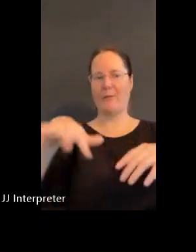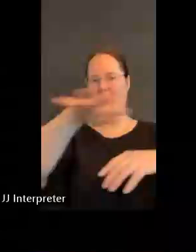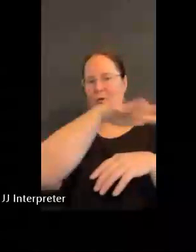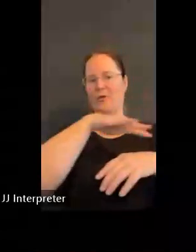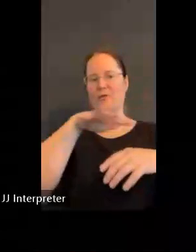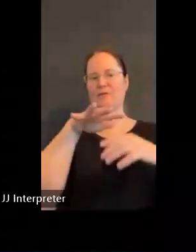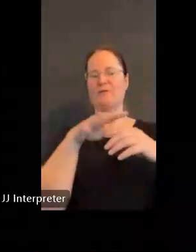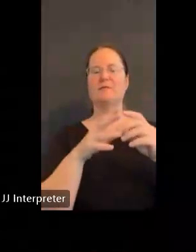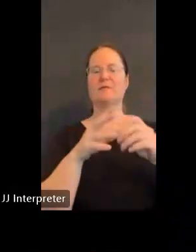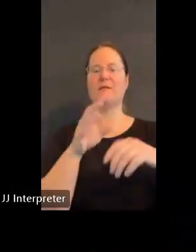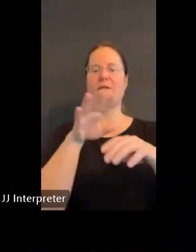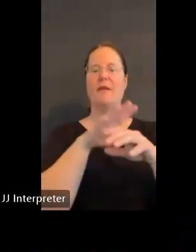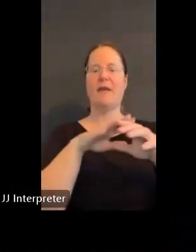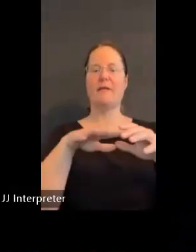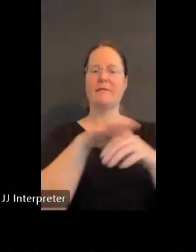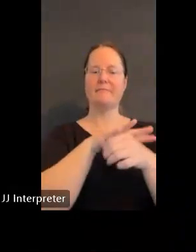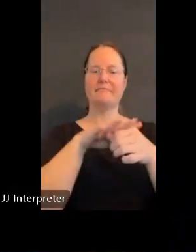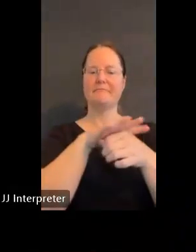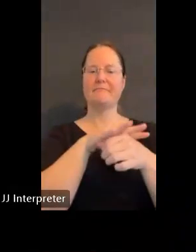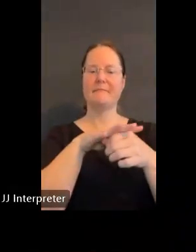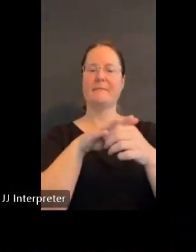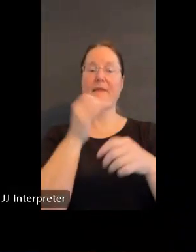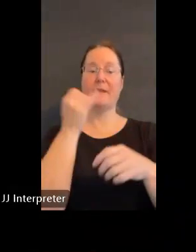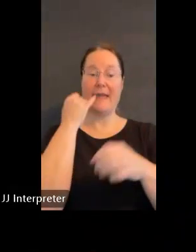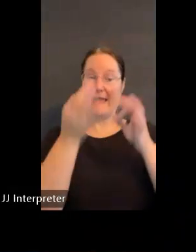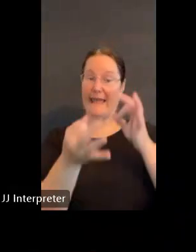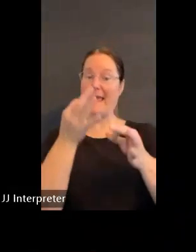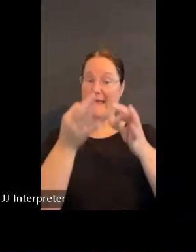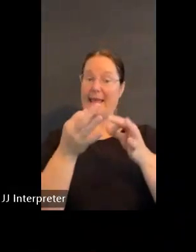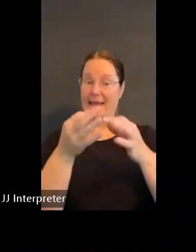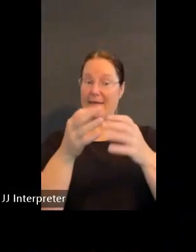that is in place at the